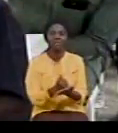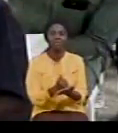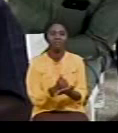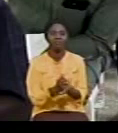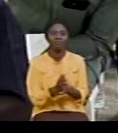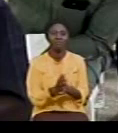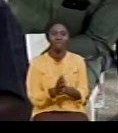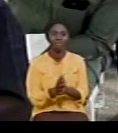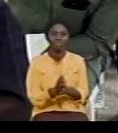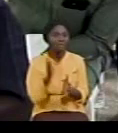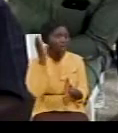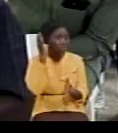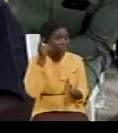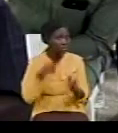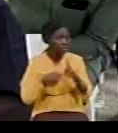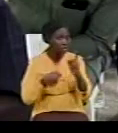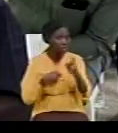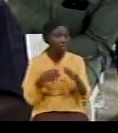Did you hear?